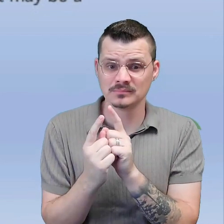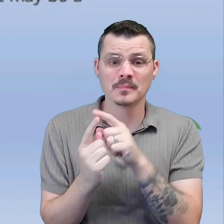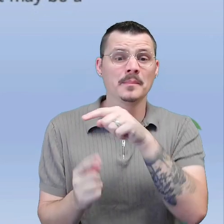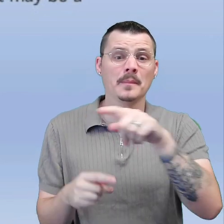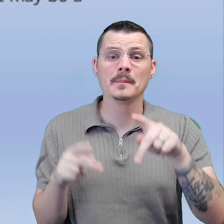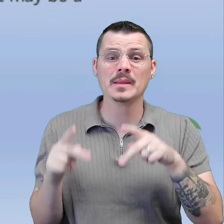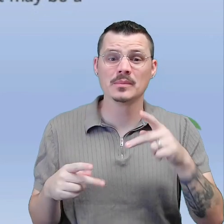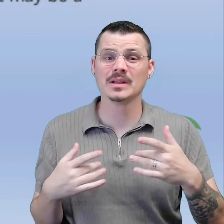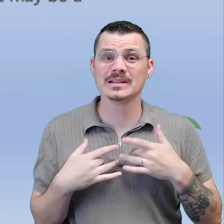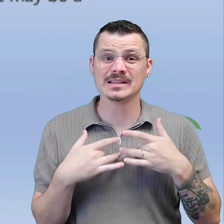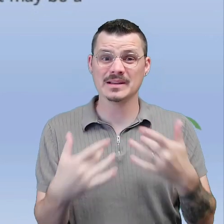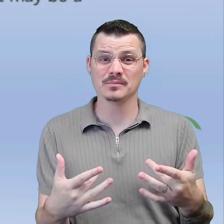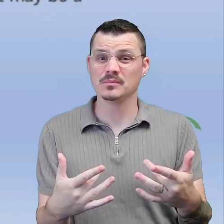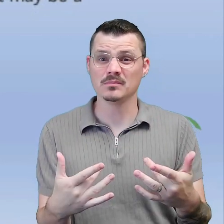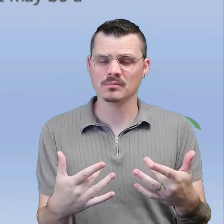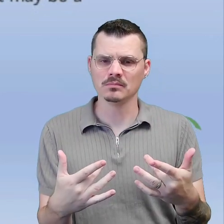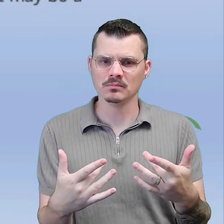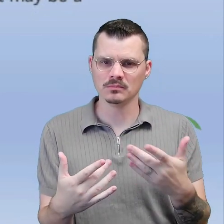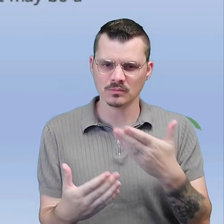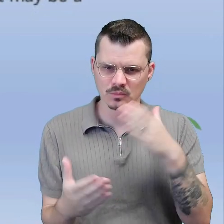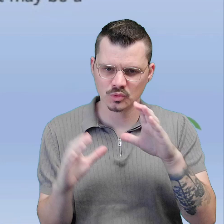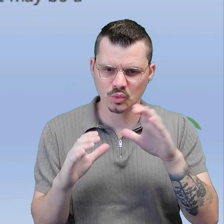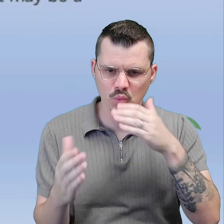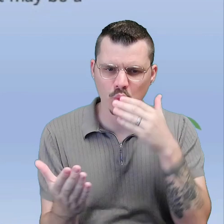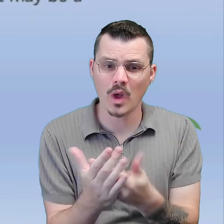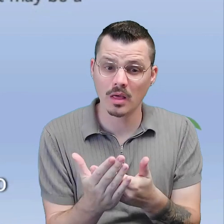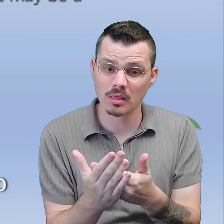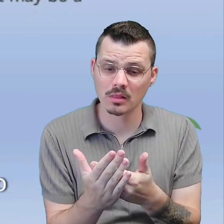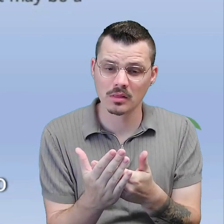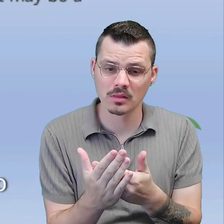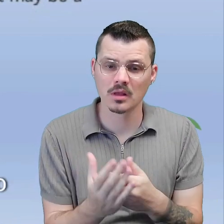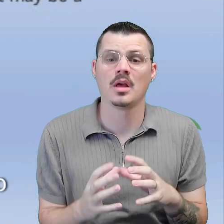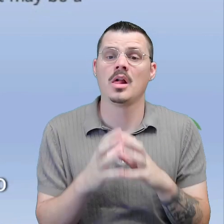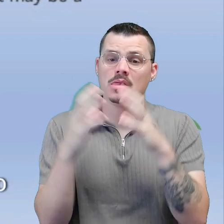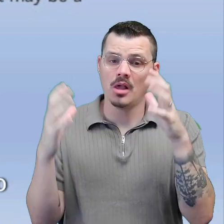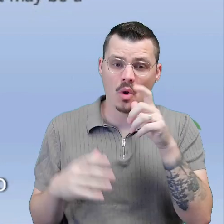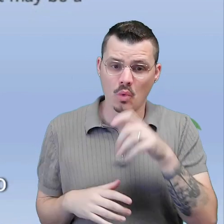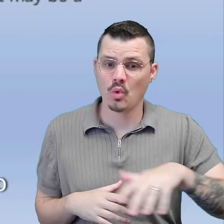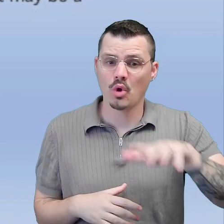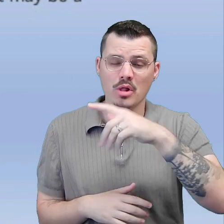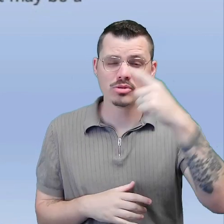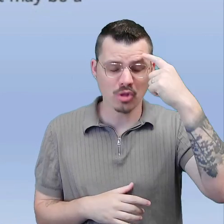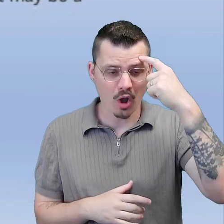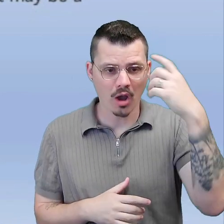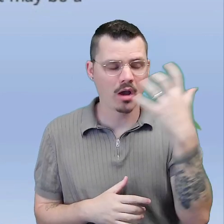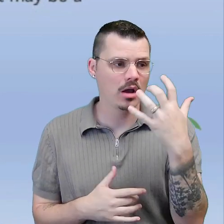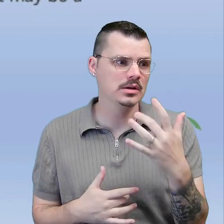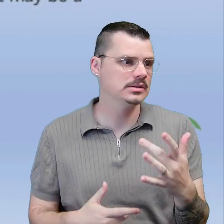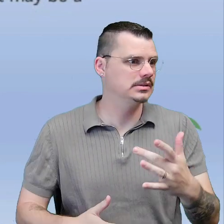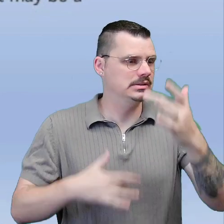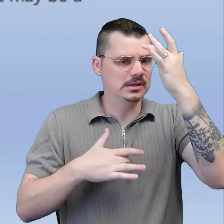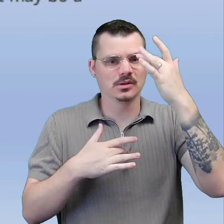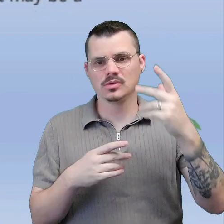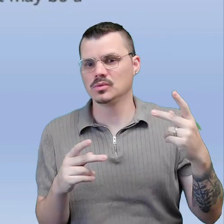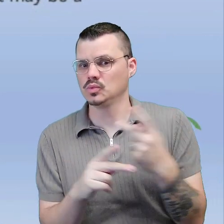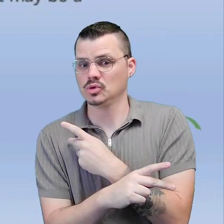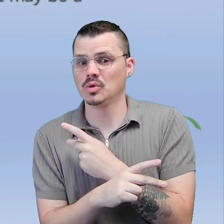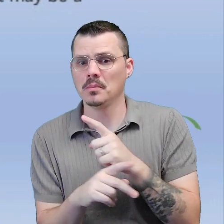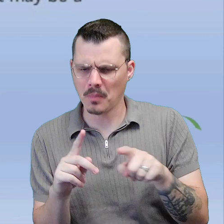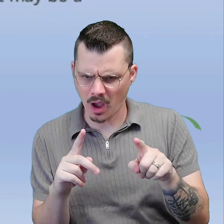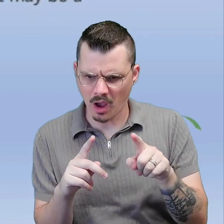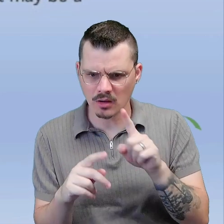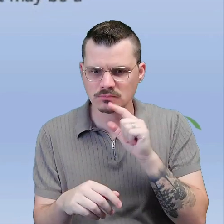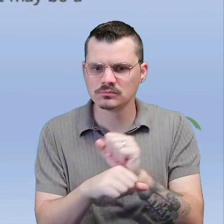were typically doing really well. A lot of those people that were thought to be the sickest of the sick had in